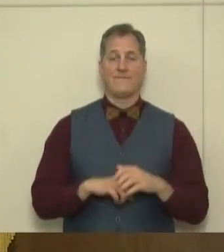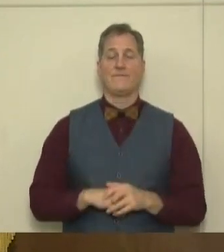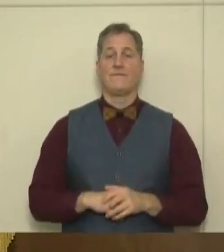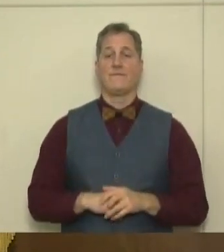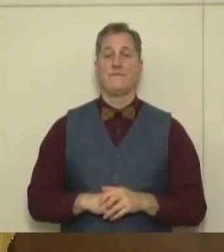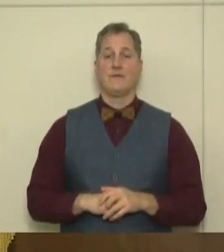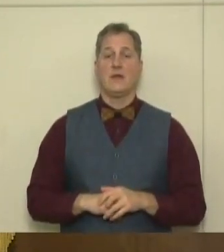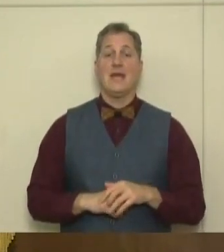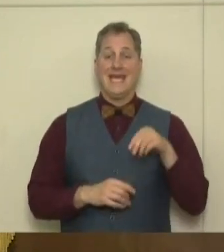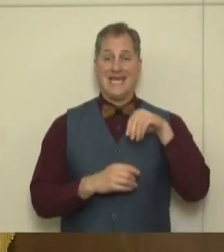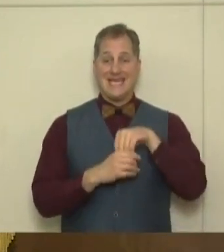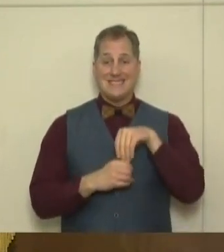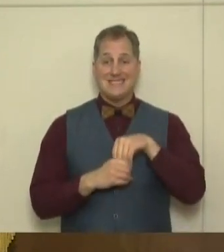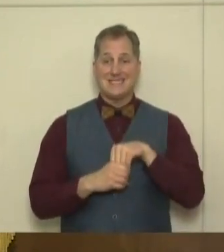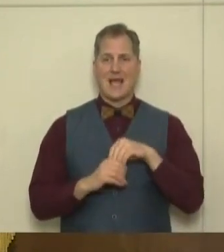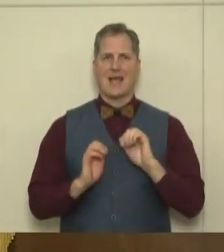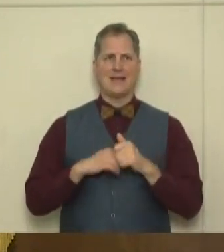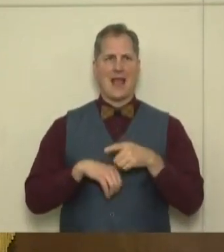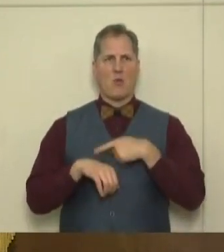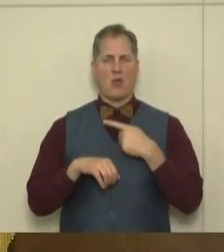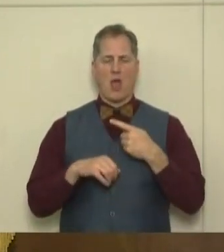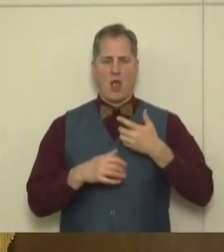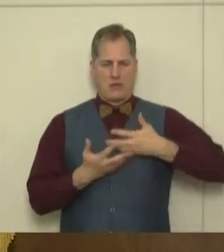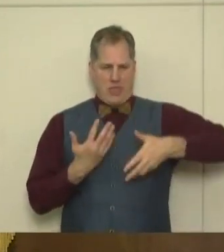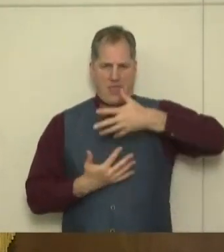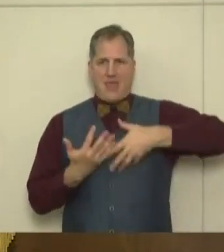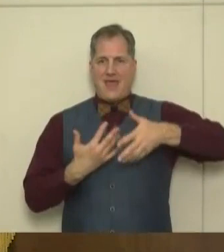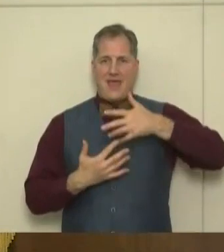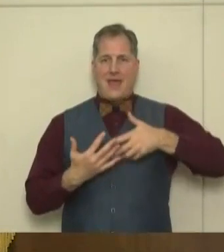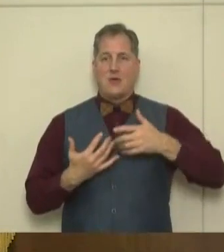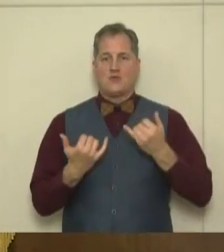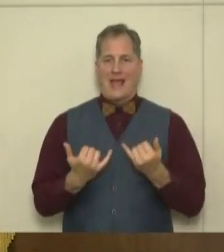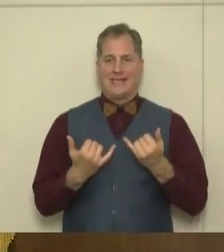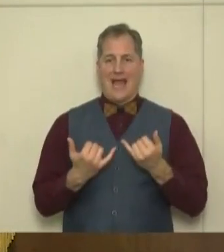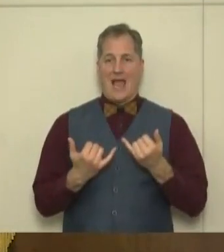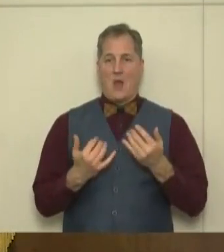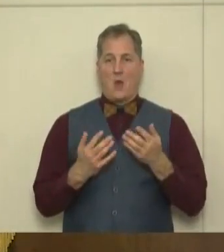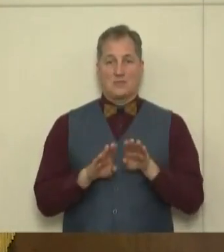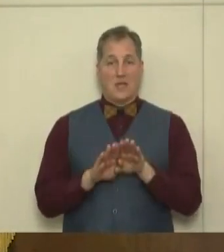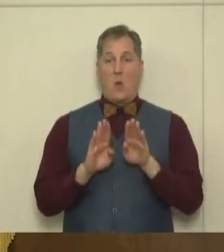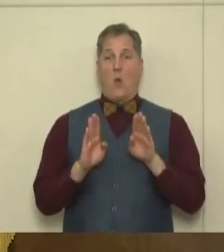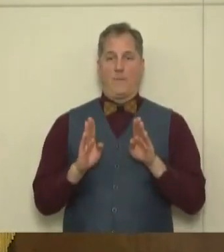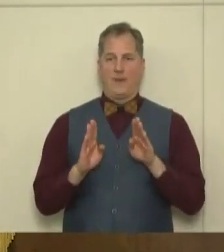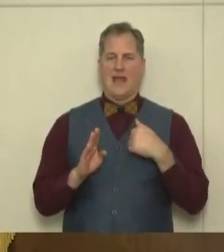all be tested again on Wednesday. Now, the governor says she will continue to work remotely during her quarantine.